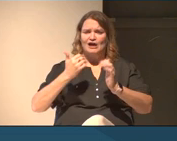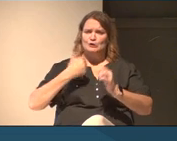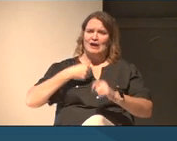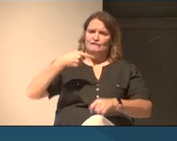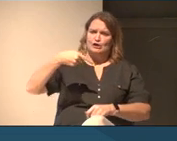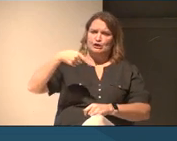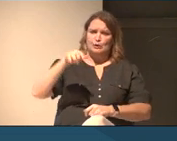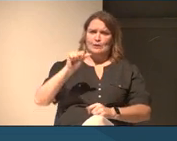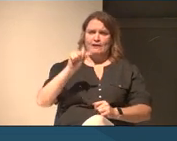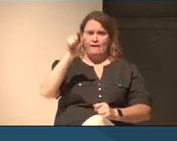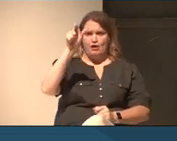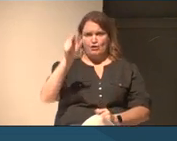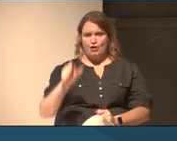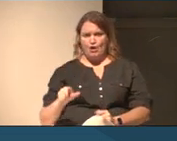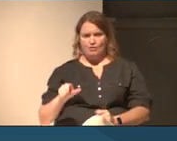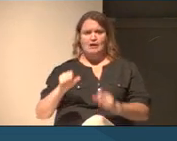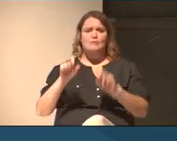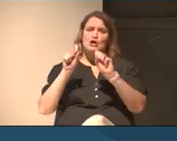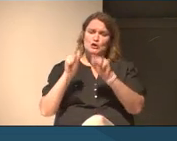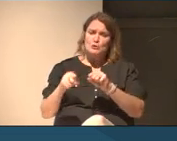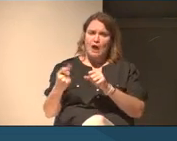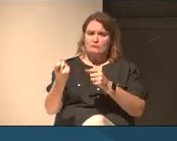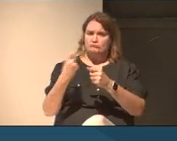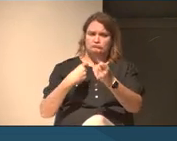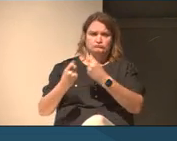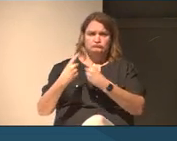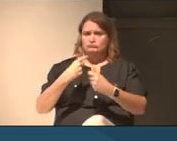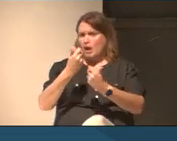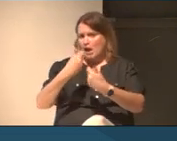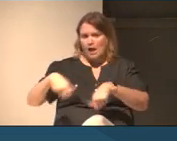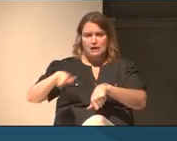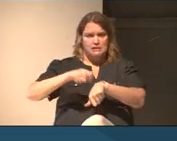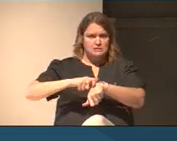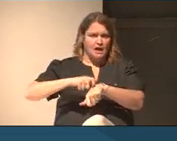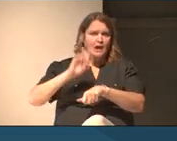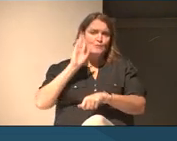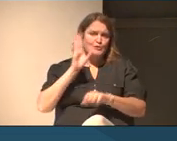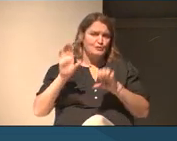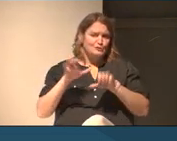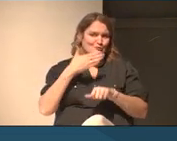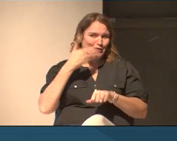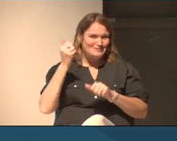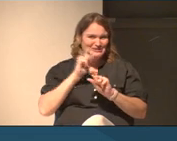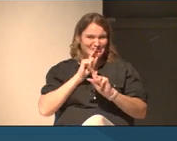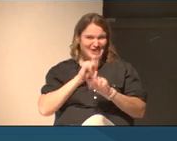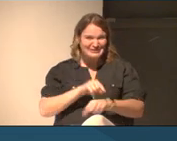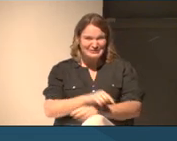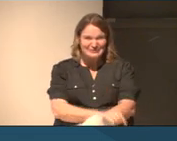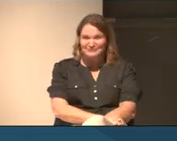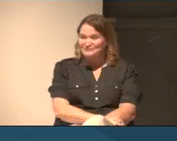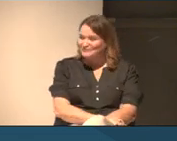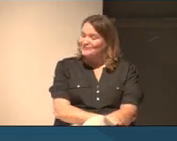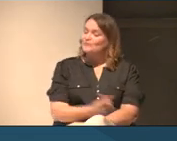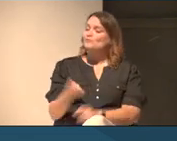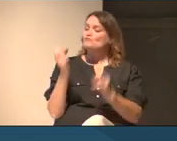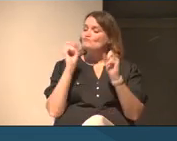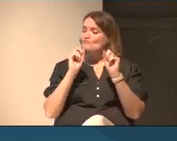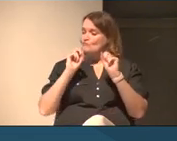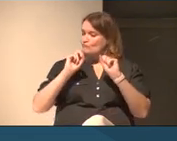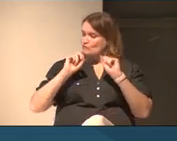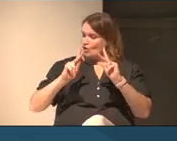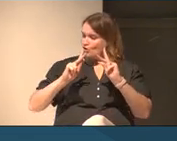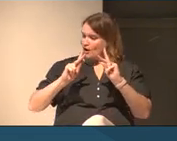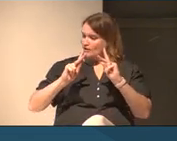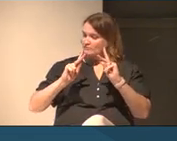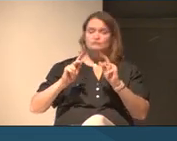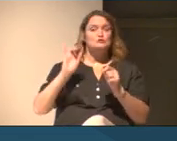question you have for Dr. Knowlton or myself in that column, and we'll do our best to answer. All right, so